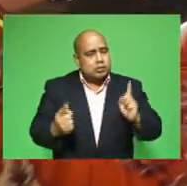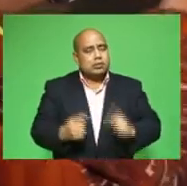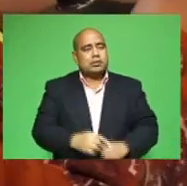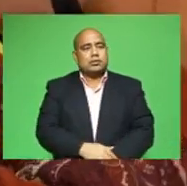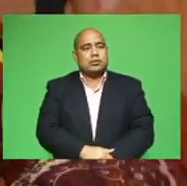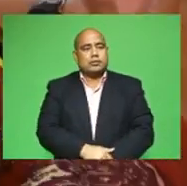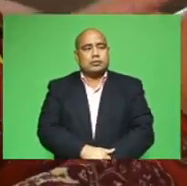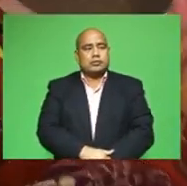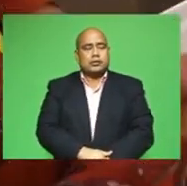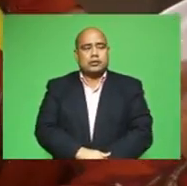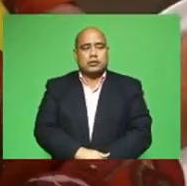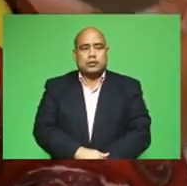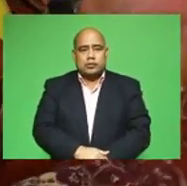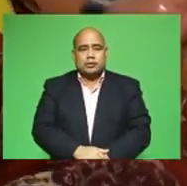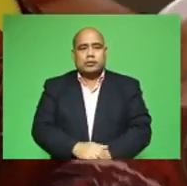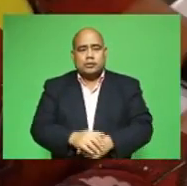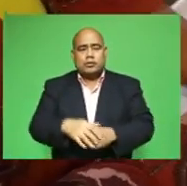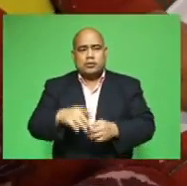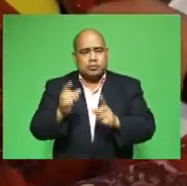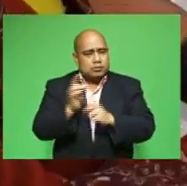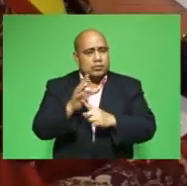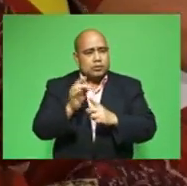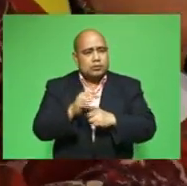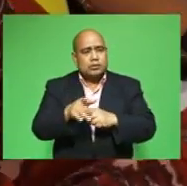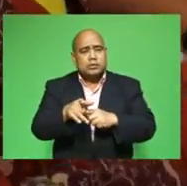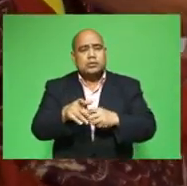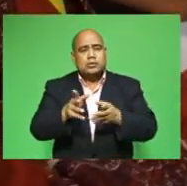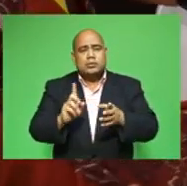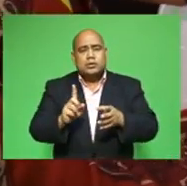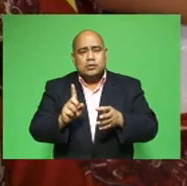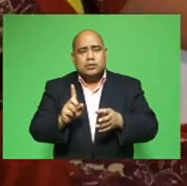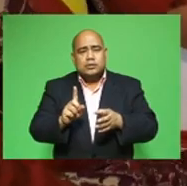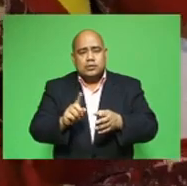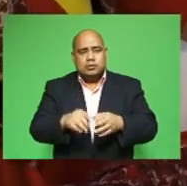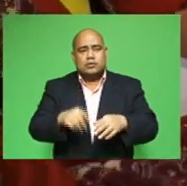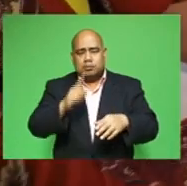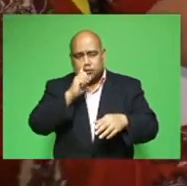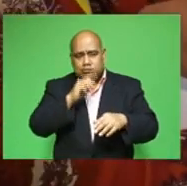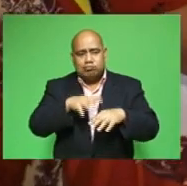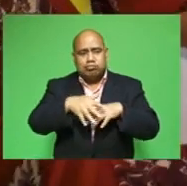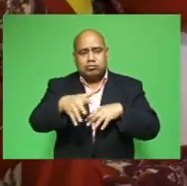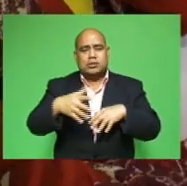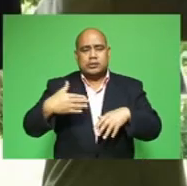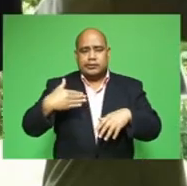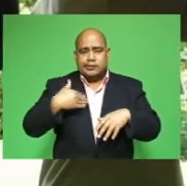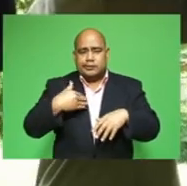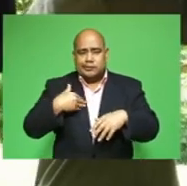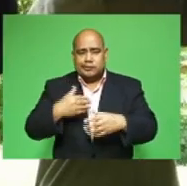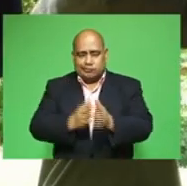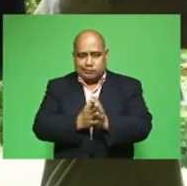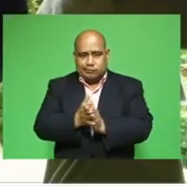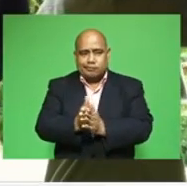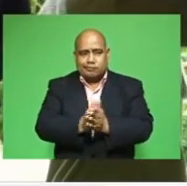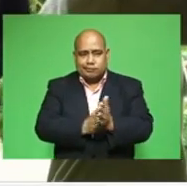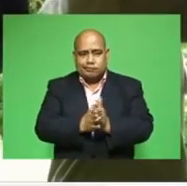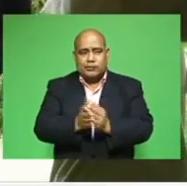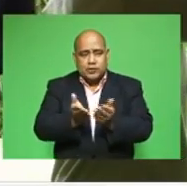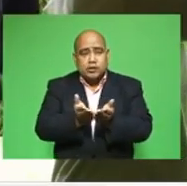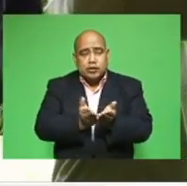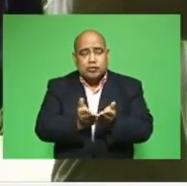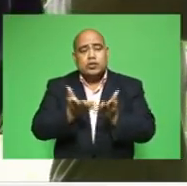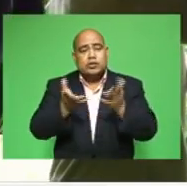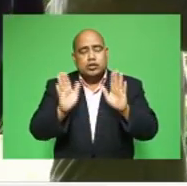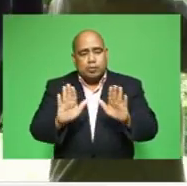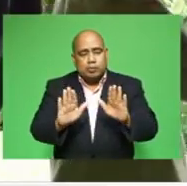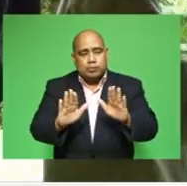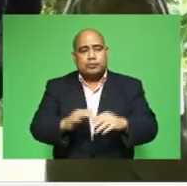is the most efficient public health service that can contain the virus. We have to be aware of the